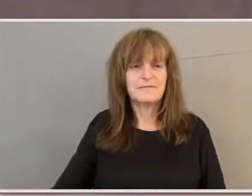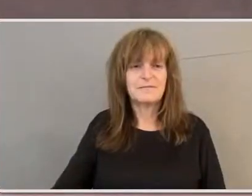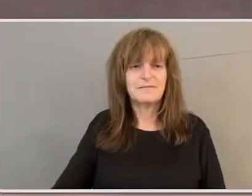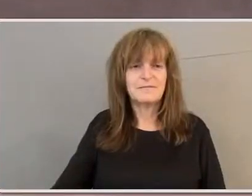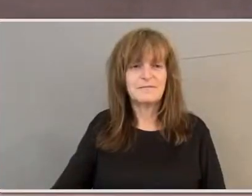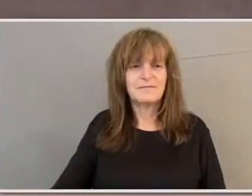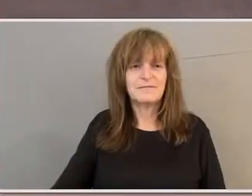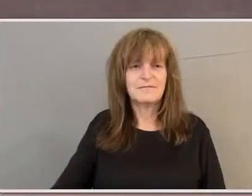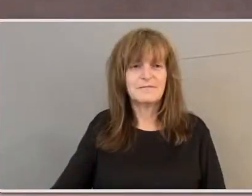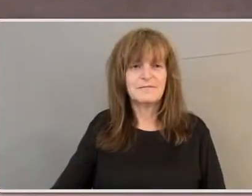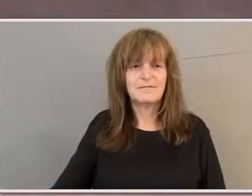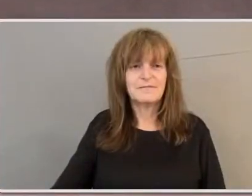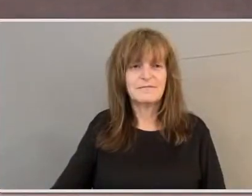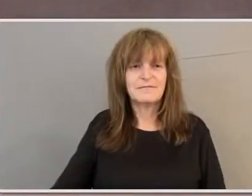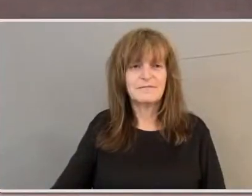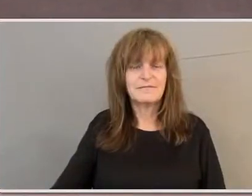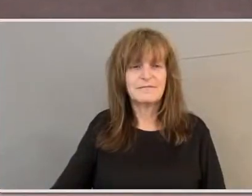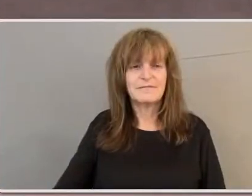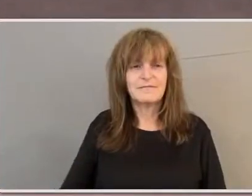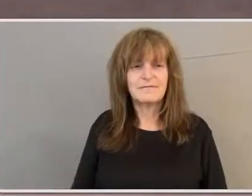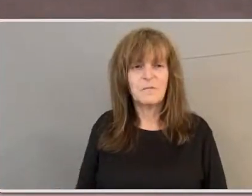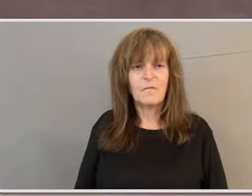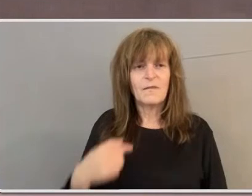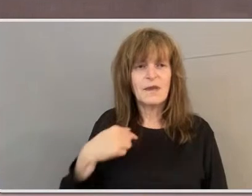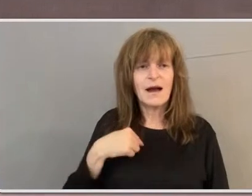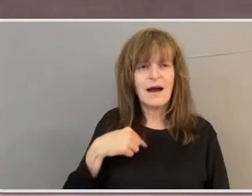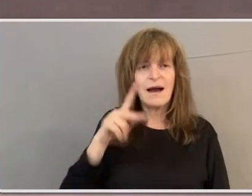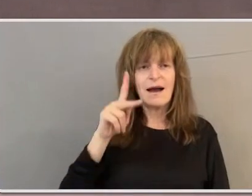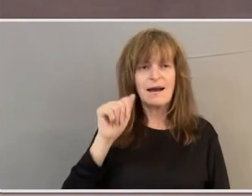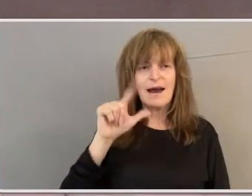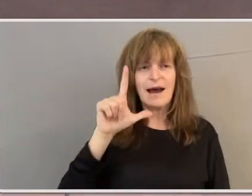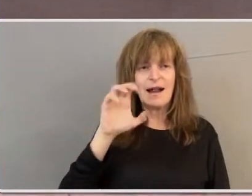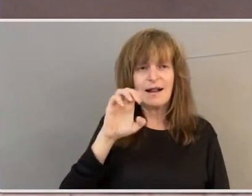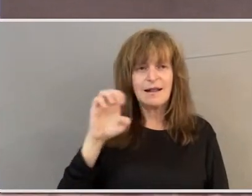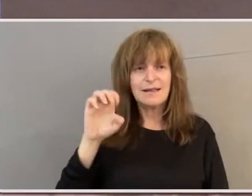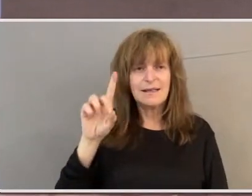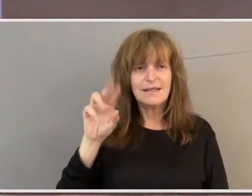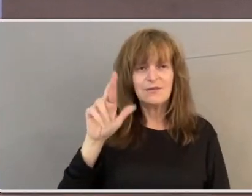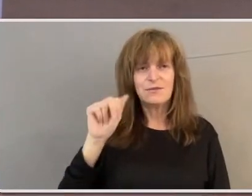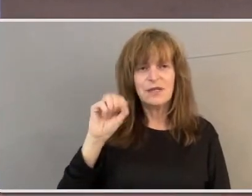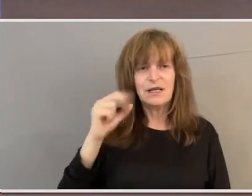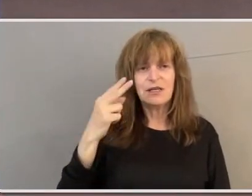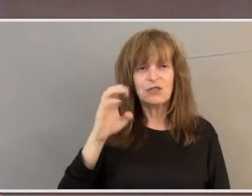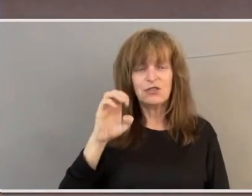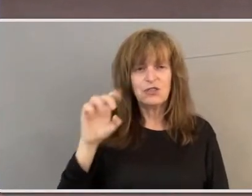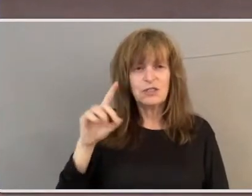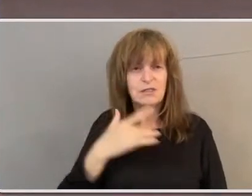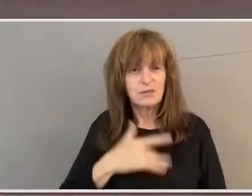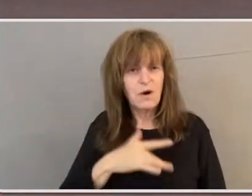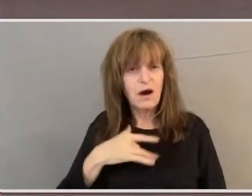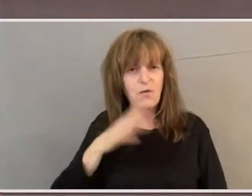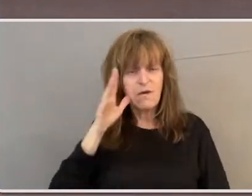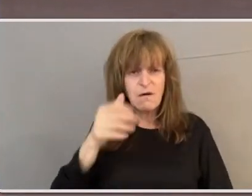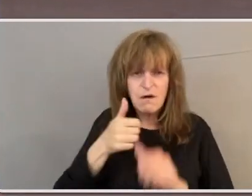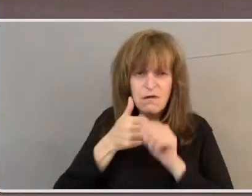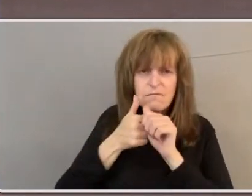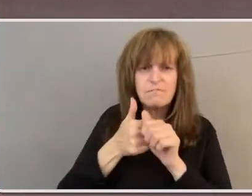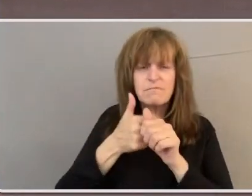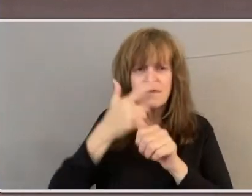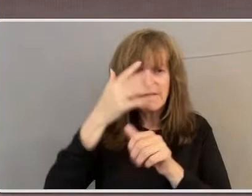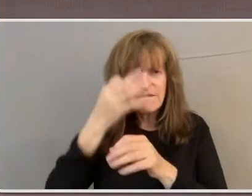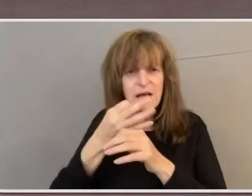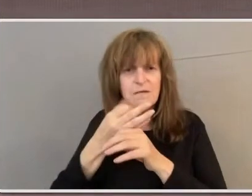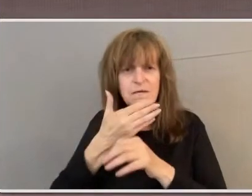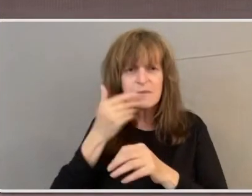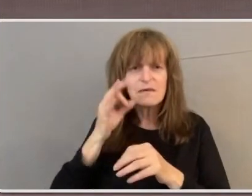I, Khalid Rashid, swear that I will duly and faithfully and to the best of my skill and knowledge execute the powers